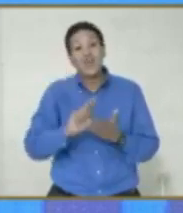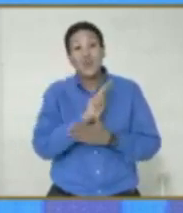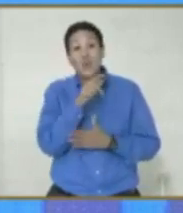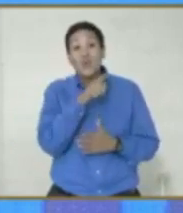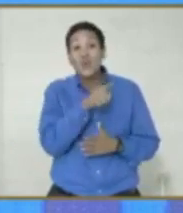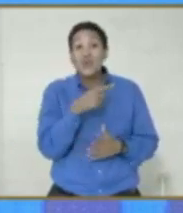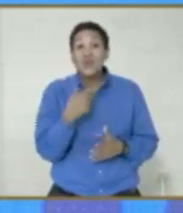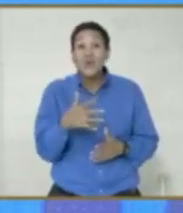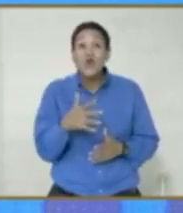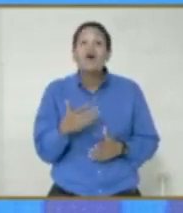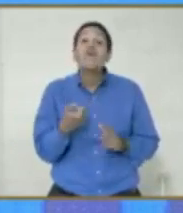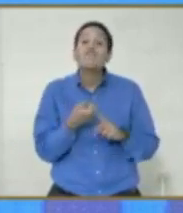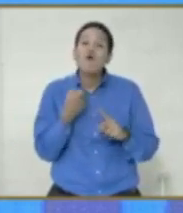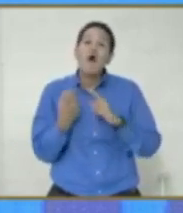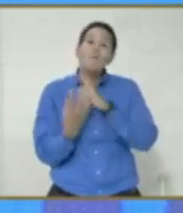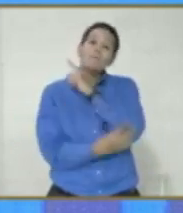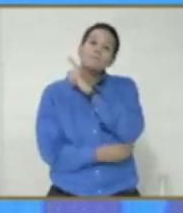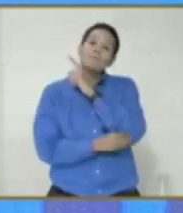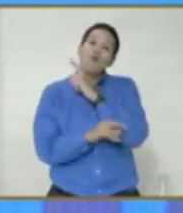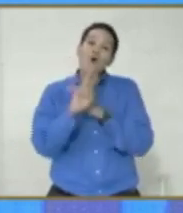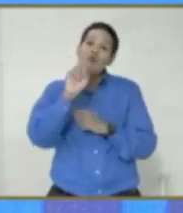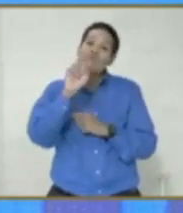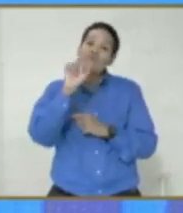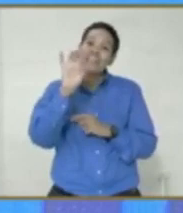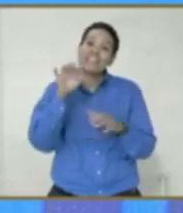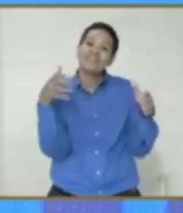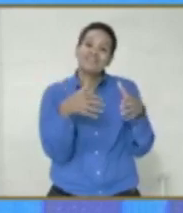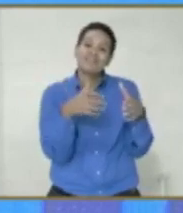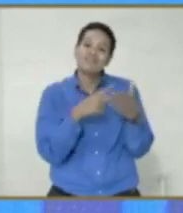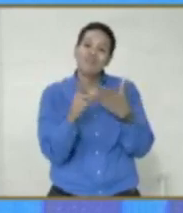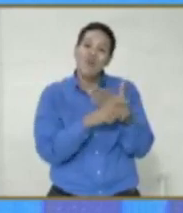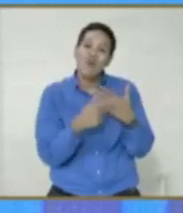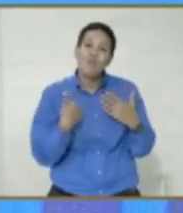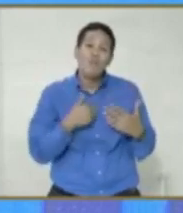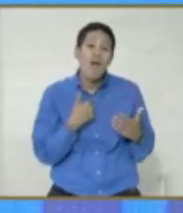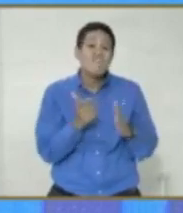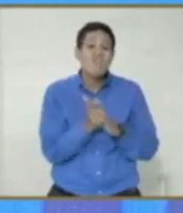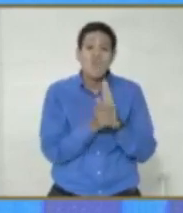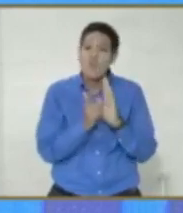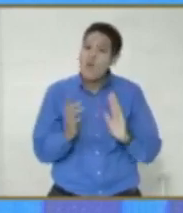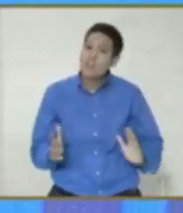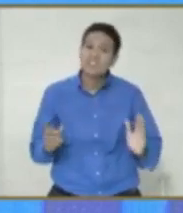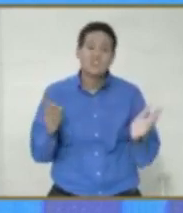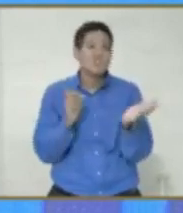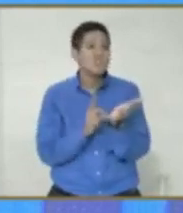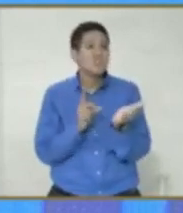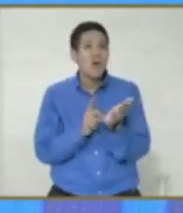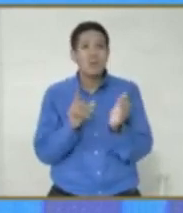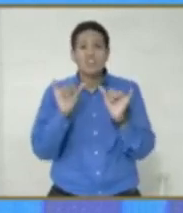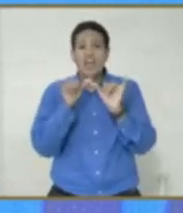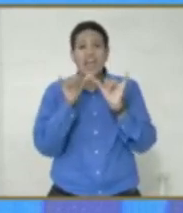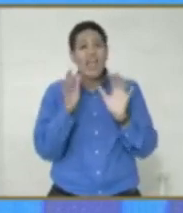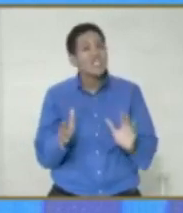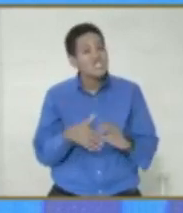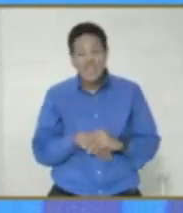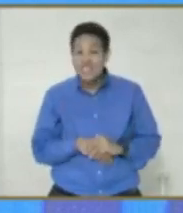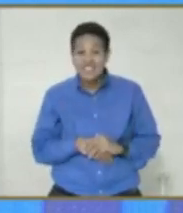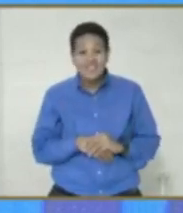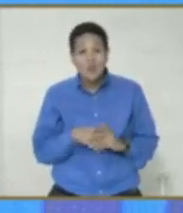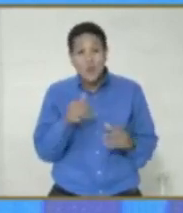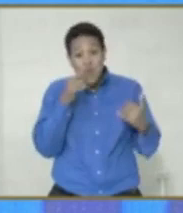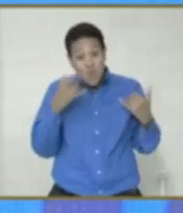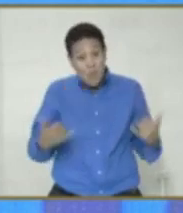the poor relief program. We have lawyers, doctors, engineers that are